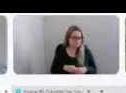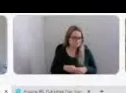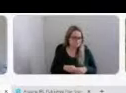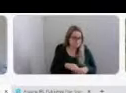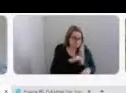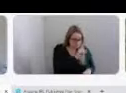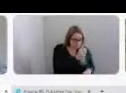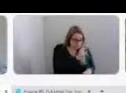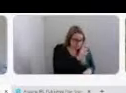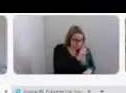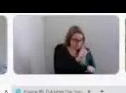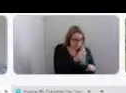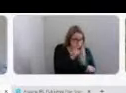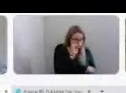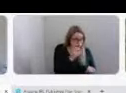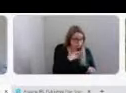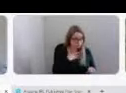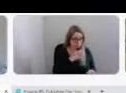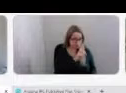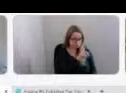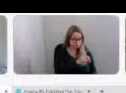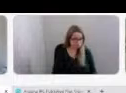janine can you hear us